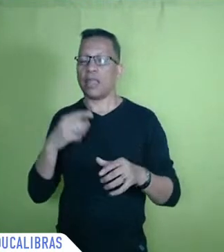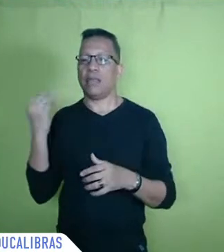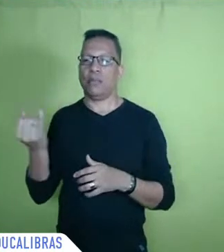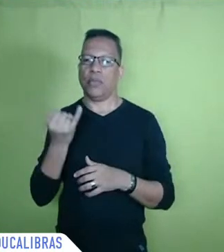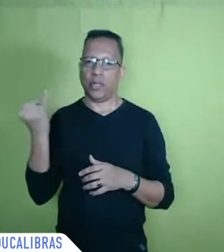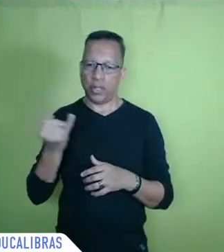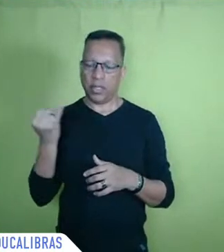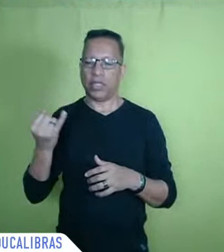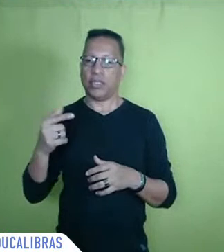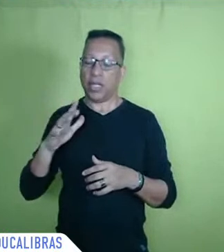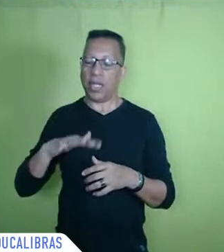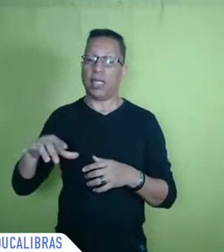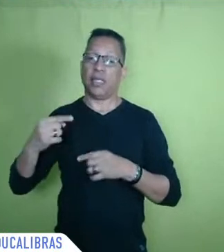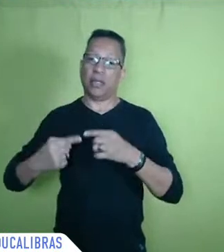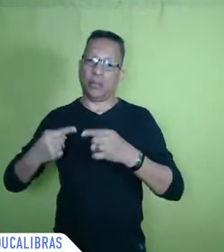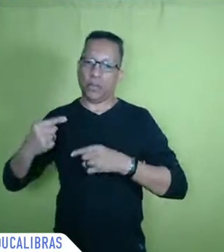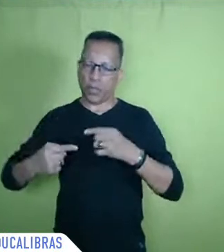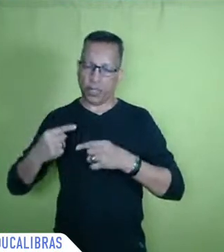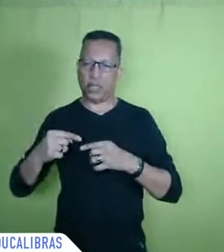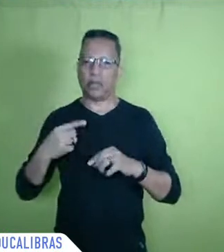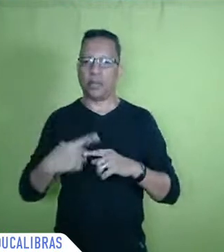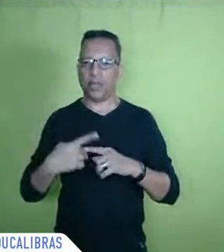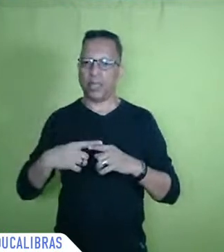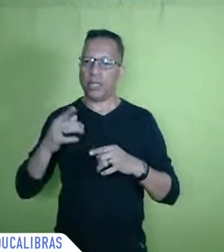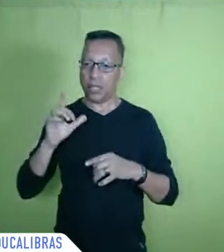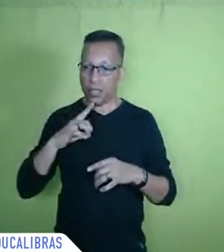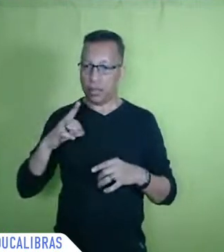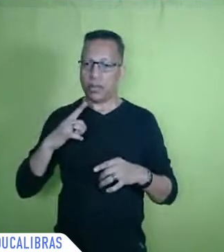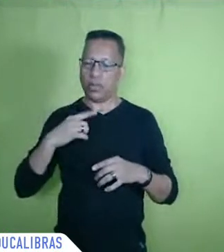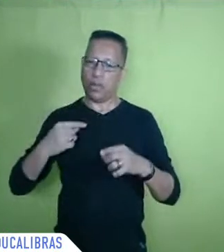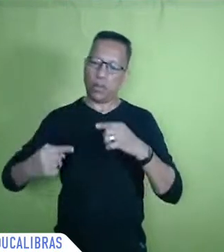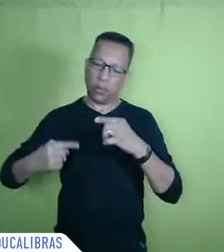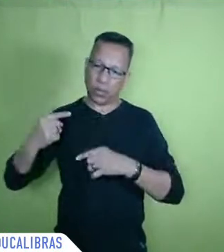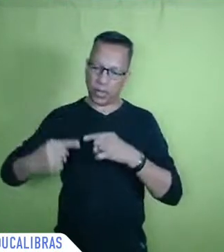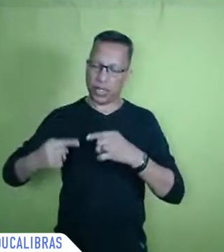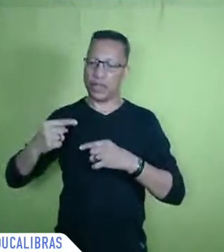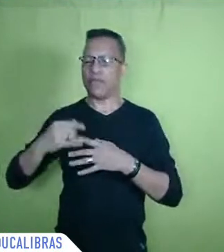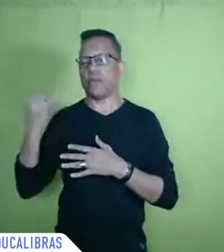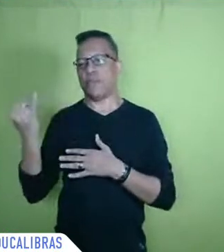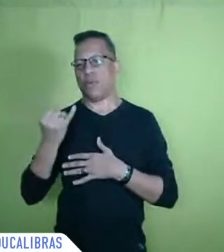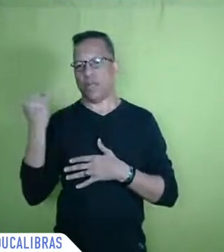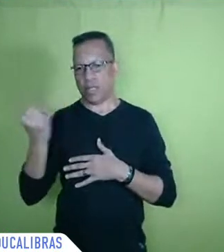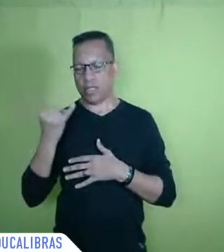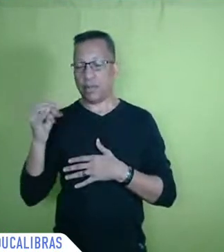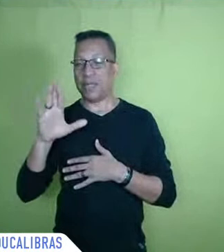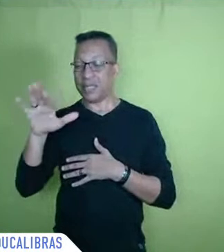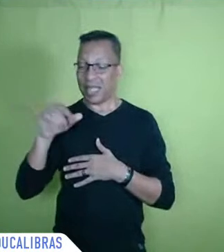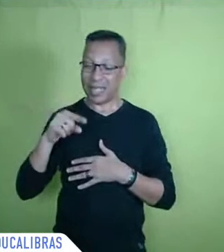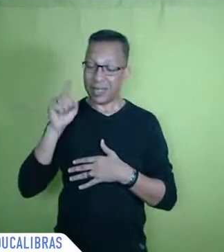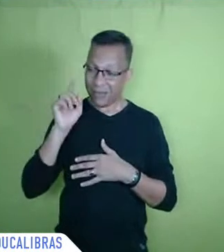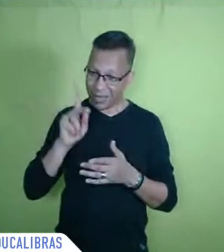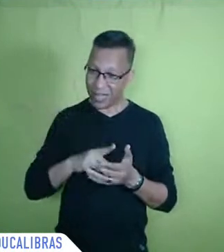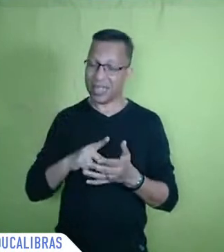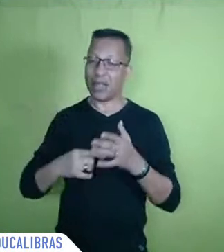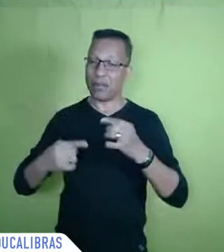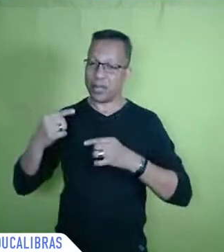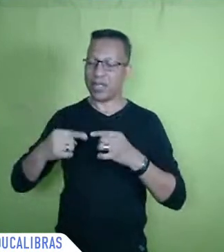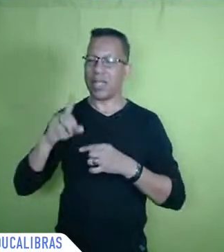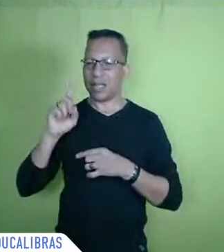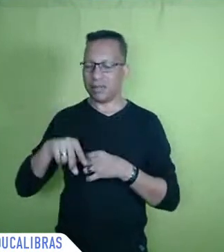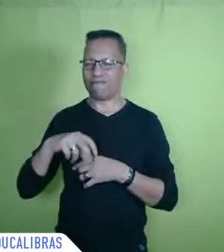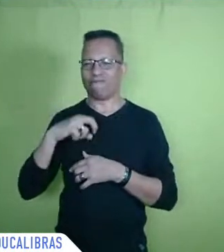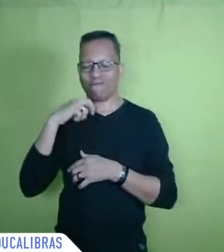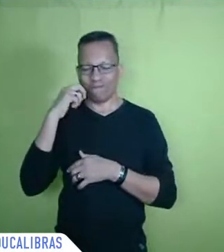transfer that brings more economic power to the bottom of the pyramid, we had